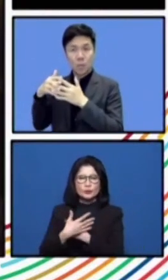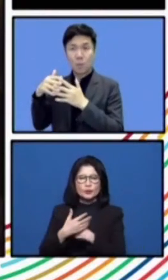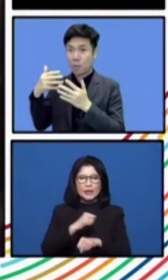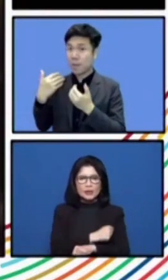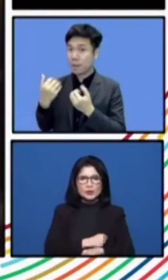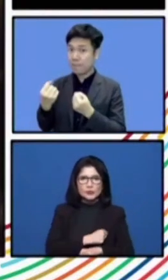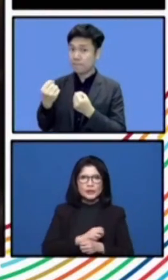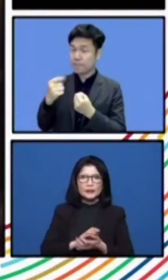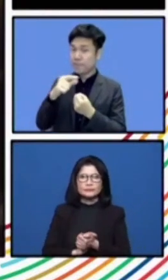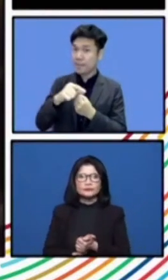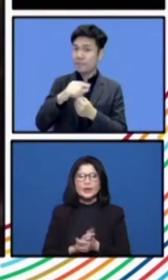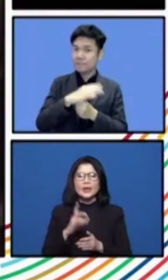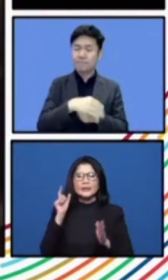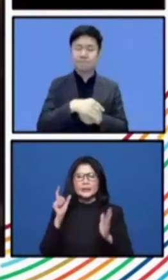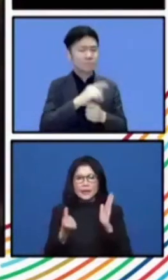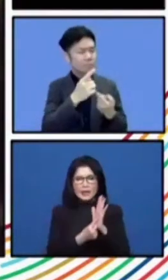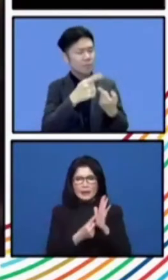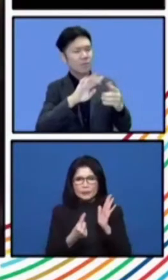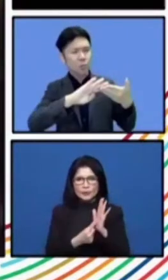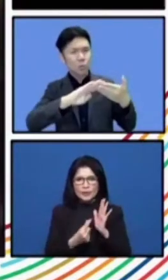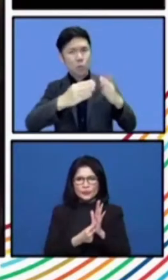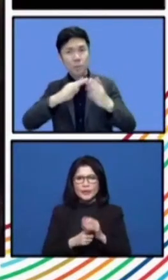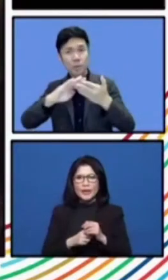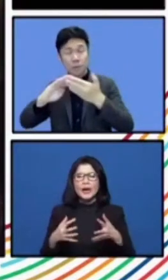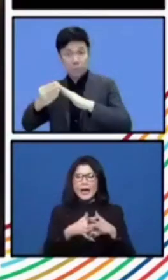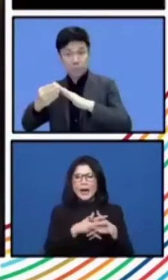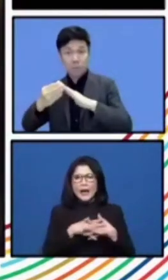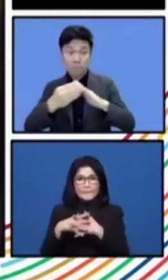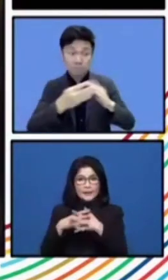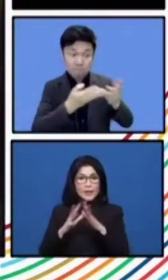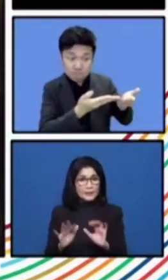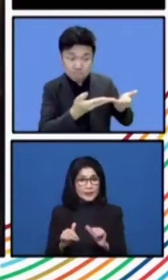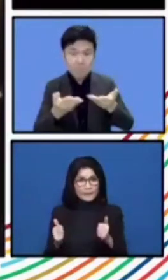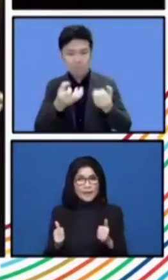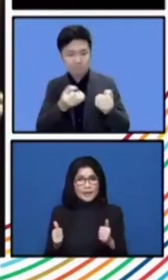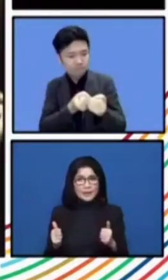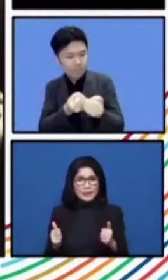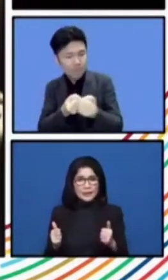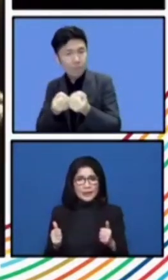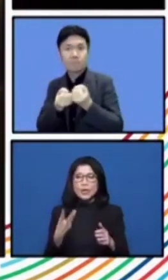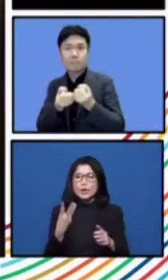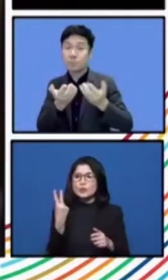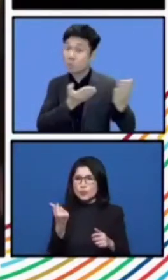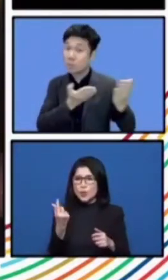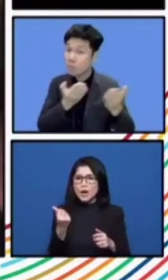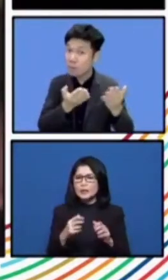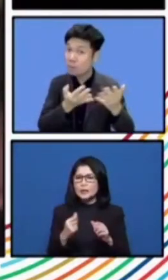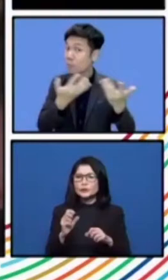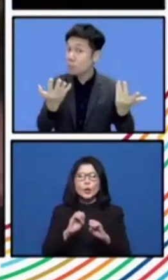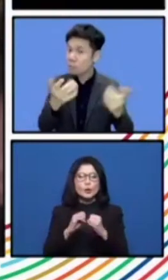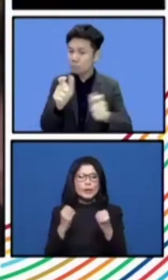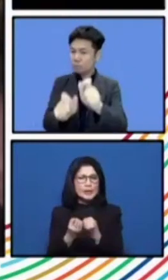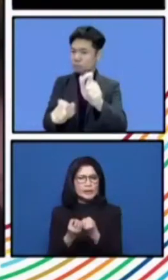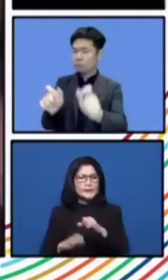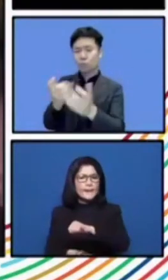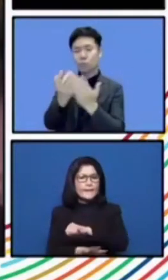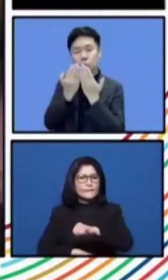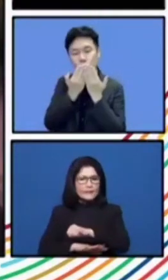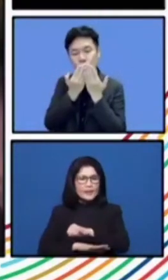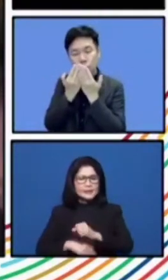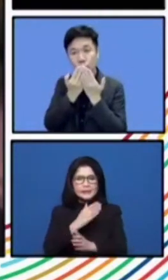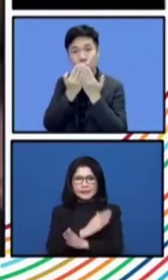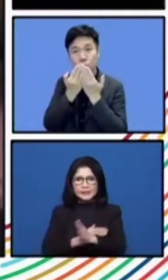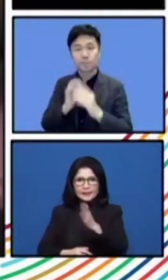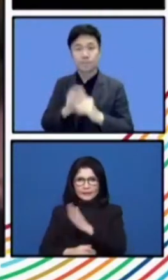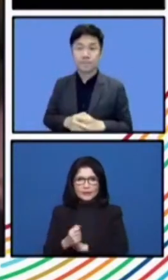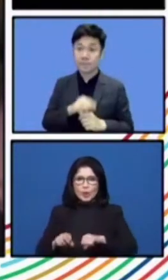and expanded access to educational programs and supportive services for students with disabilities the United States also provided